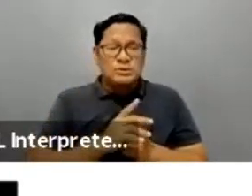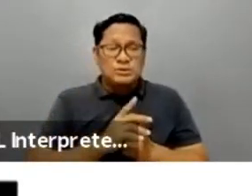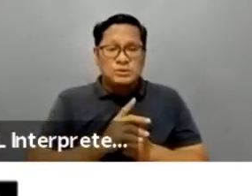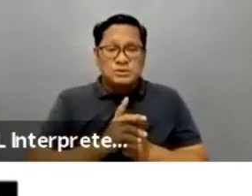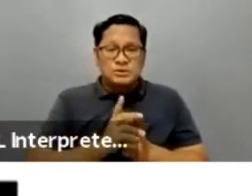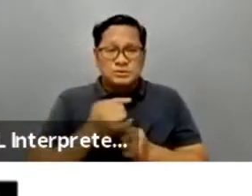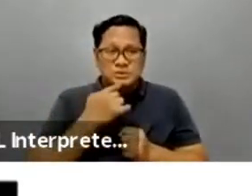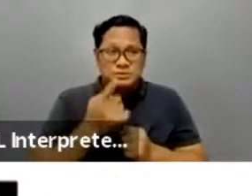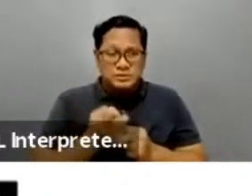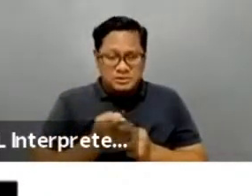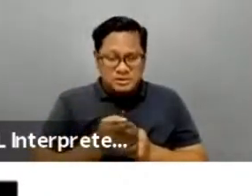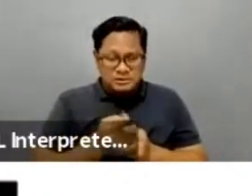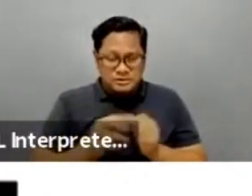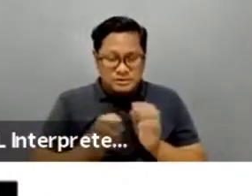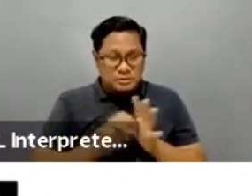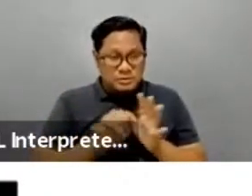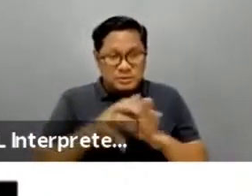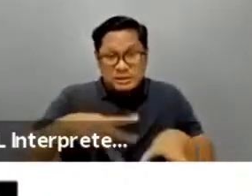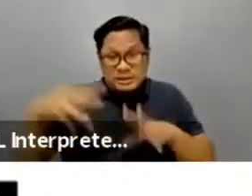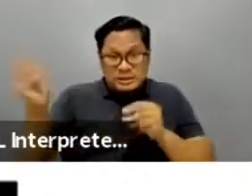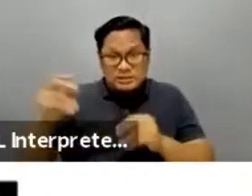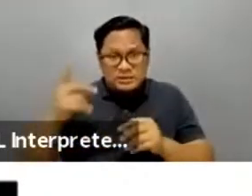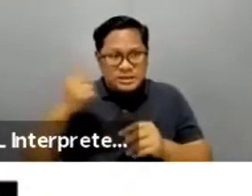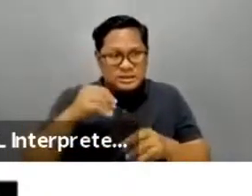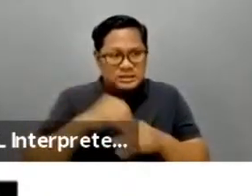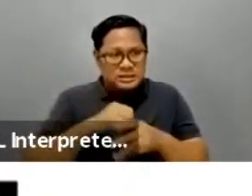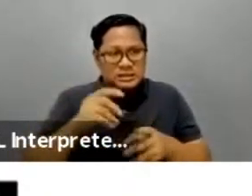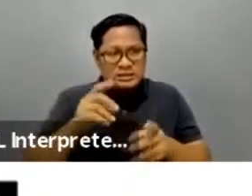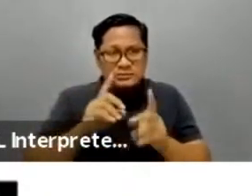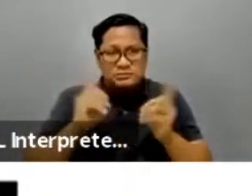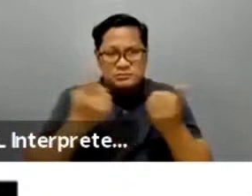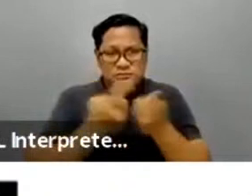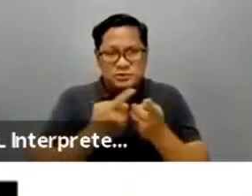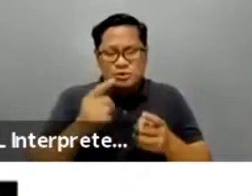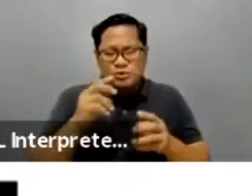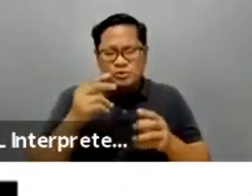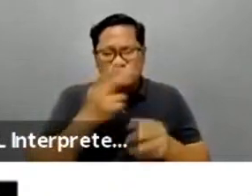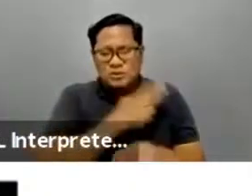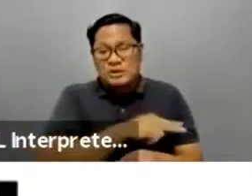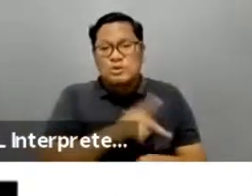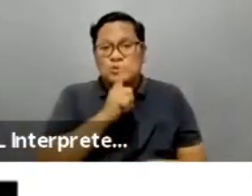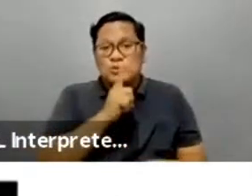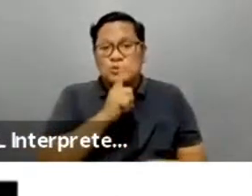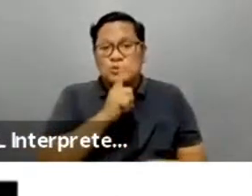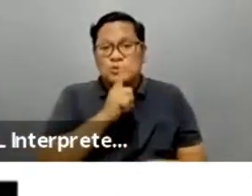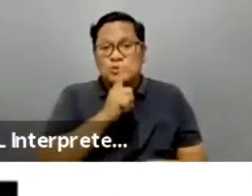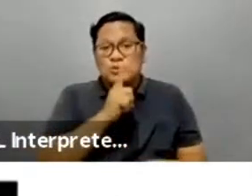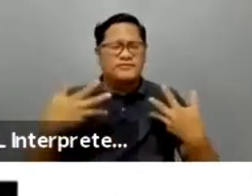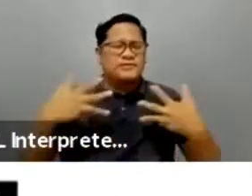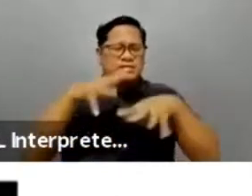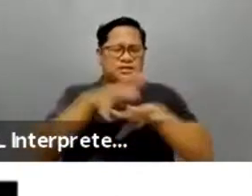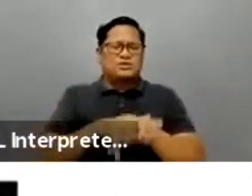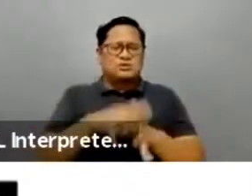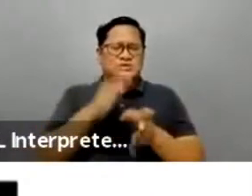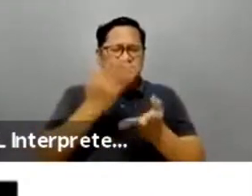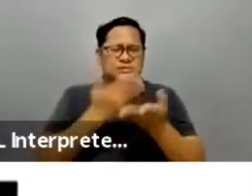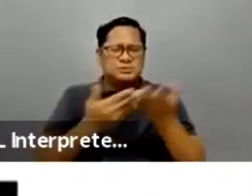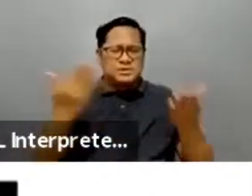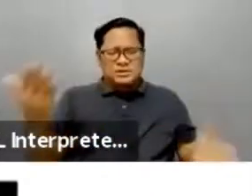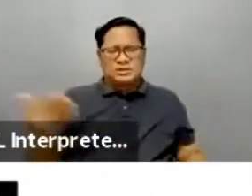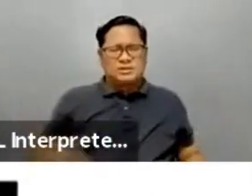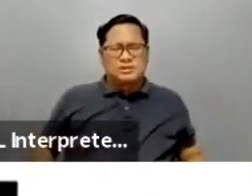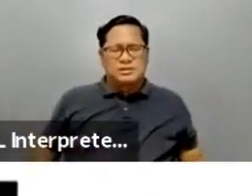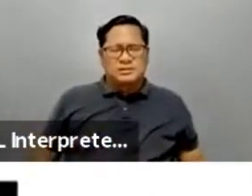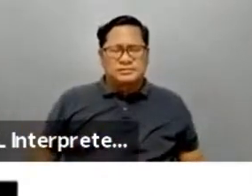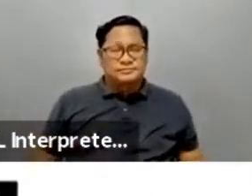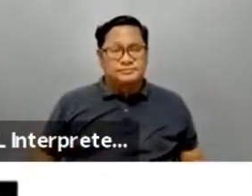work well with the district hospital. Sa ngayon pa lang. So there has to be some integration there. And